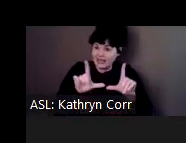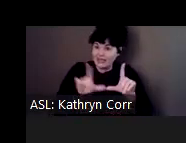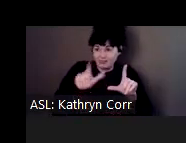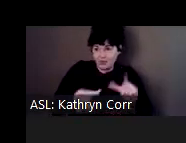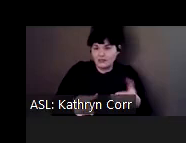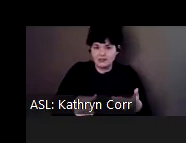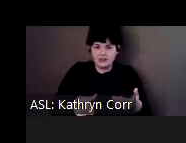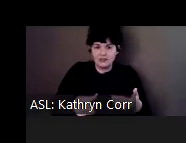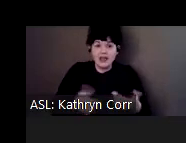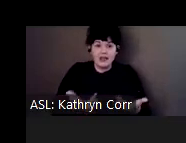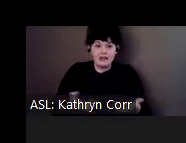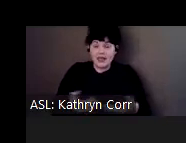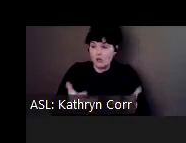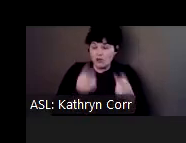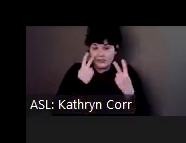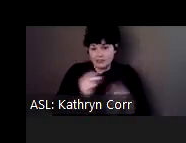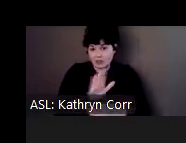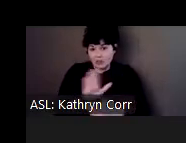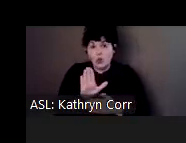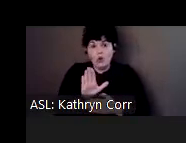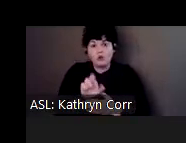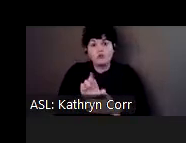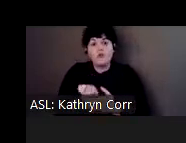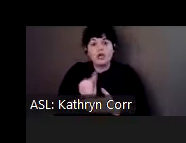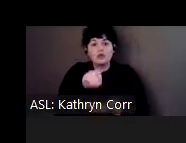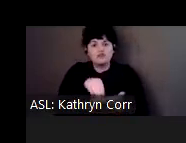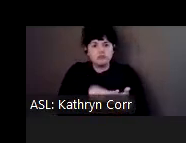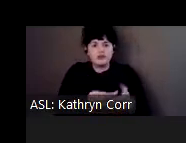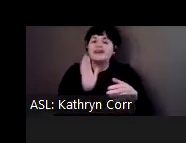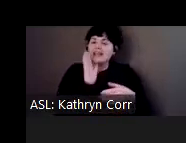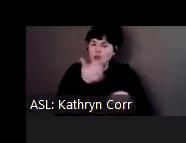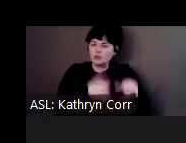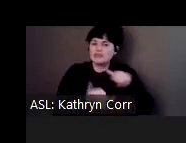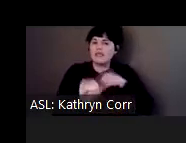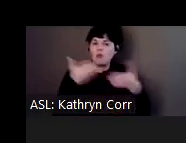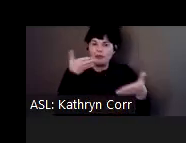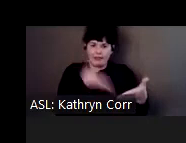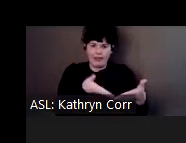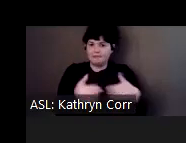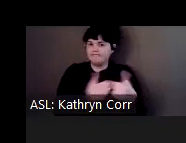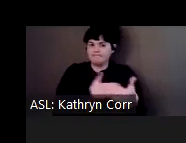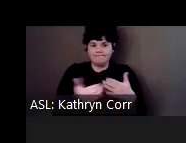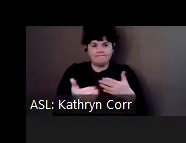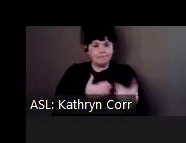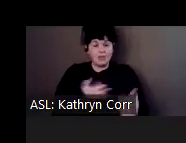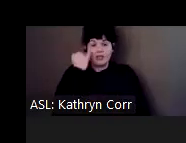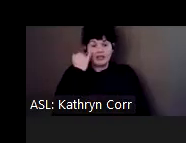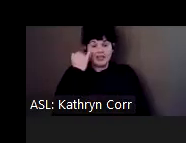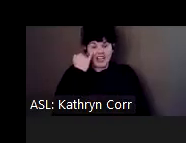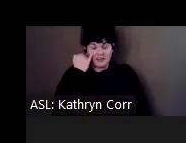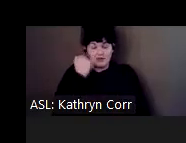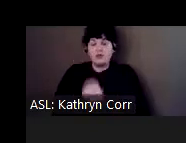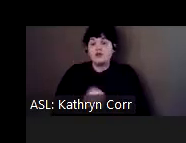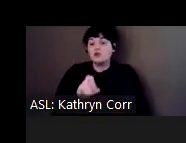record, those things will still show up on your driving record, even if they were removed from your criminal